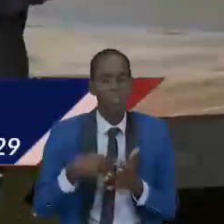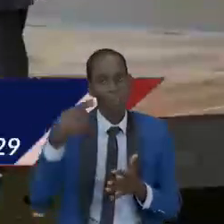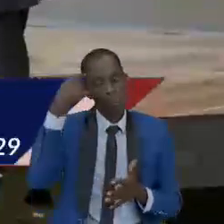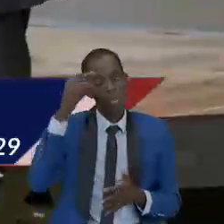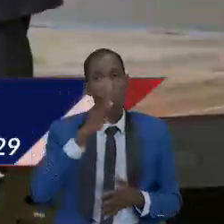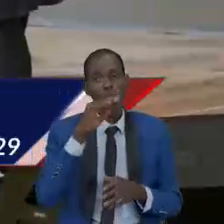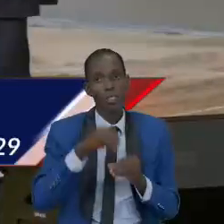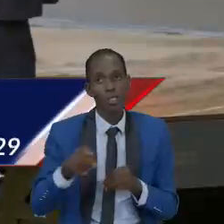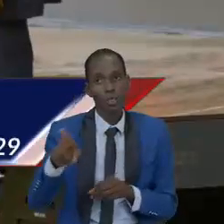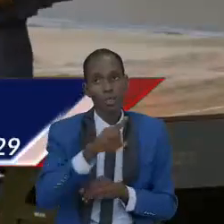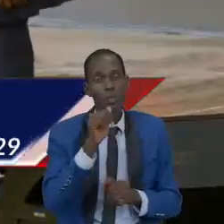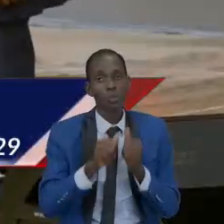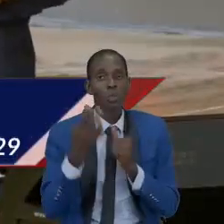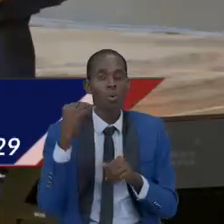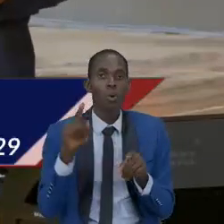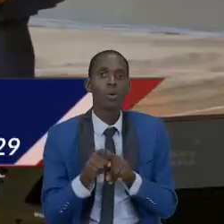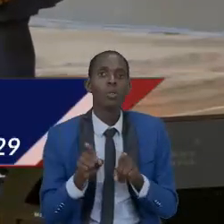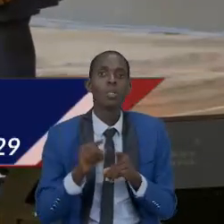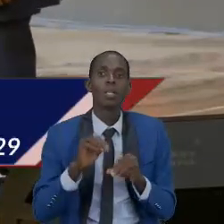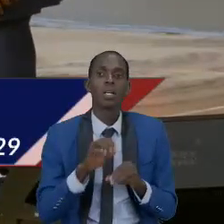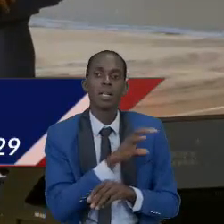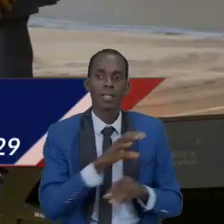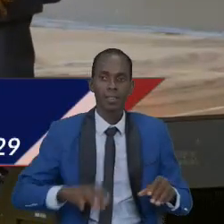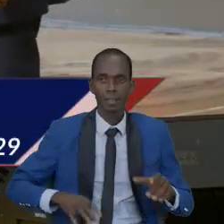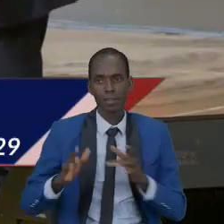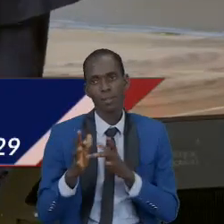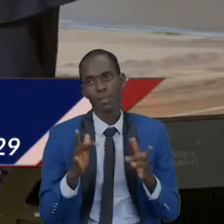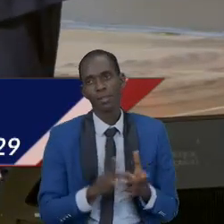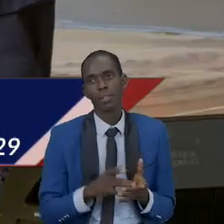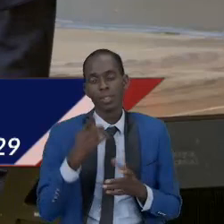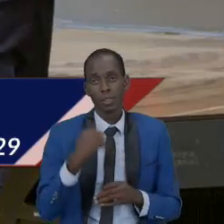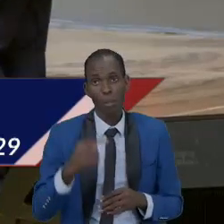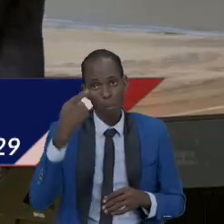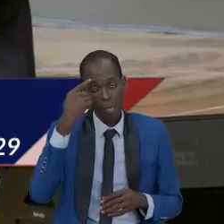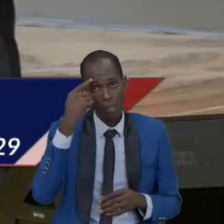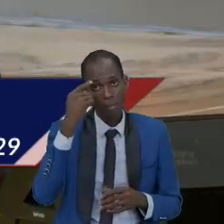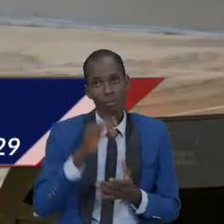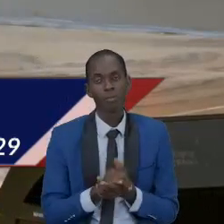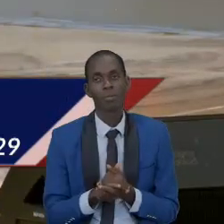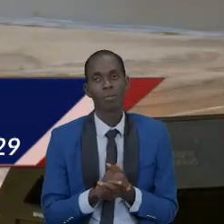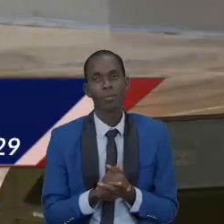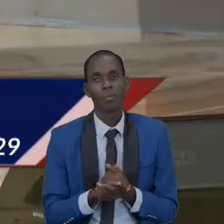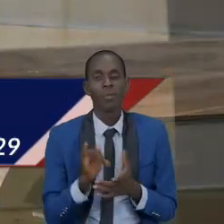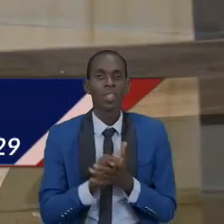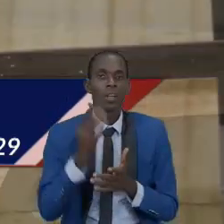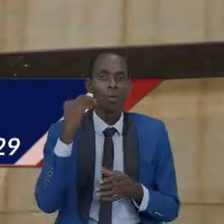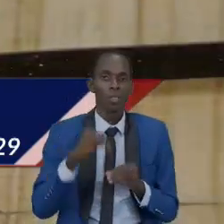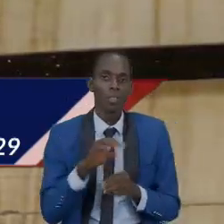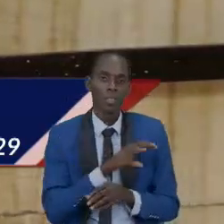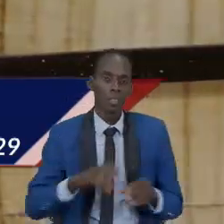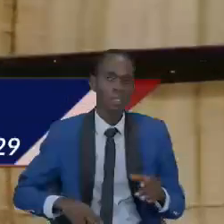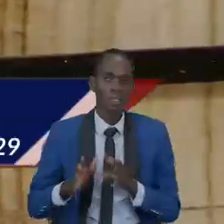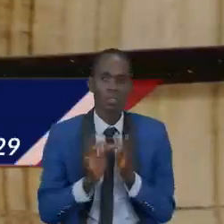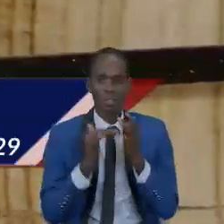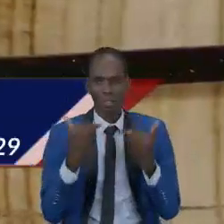you, which was also in Christ Jesus. The mind that was in Christ Jesus.